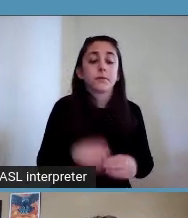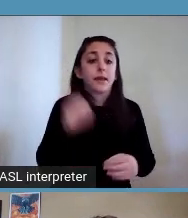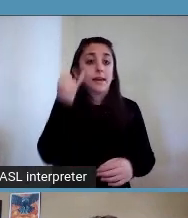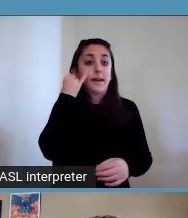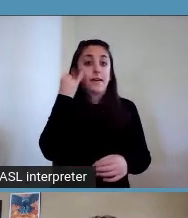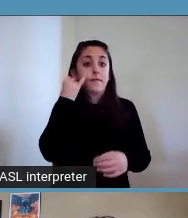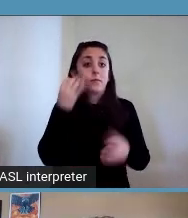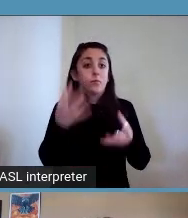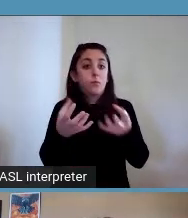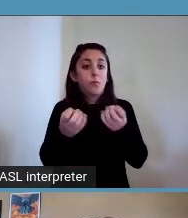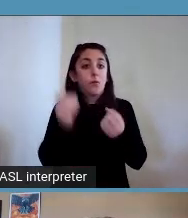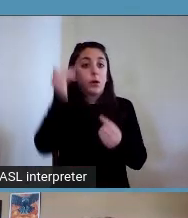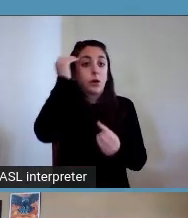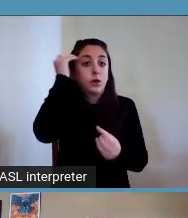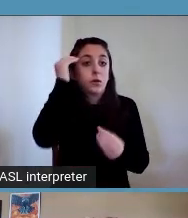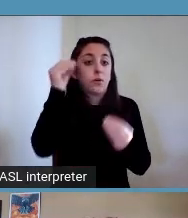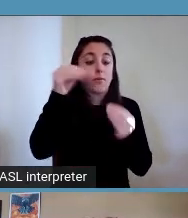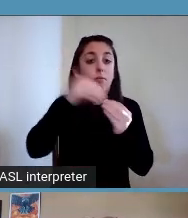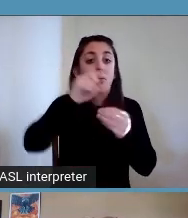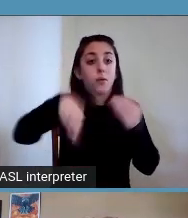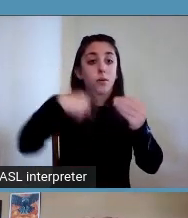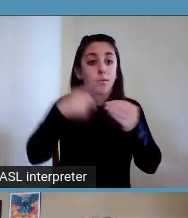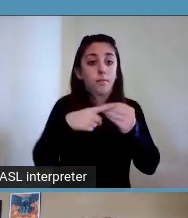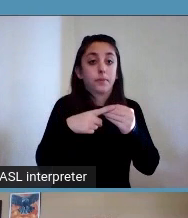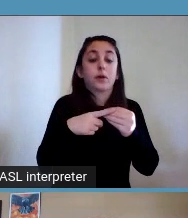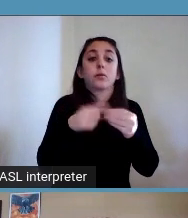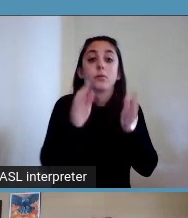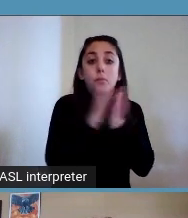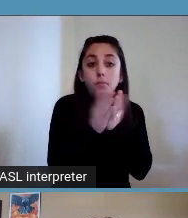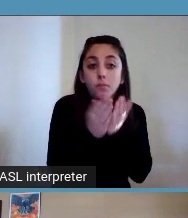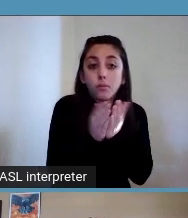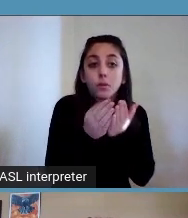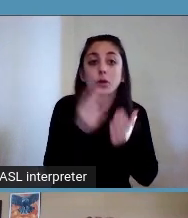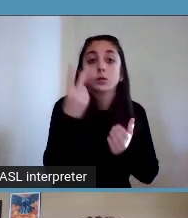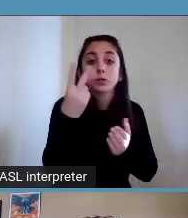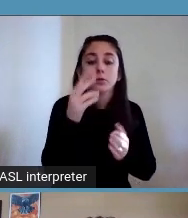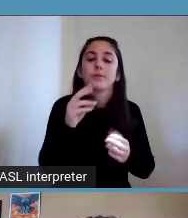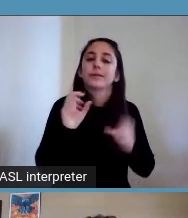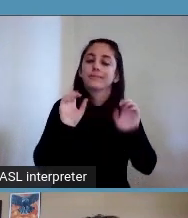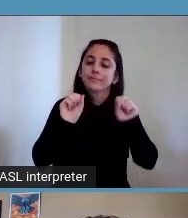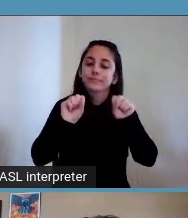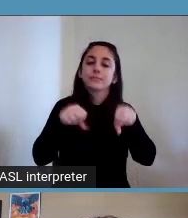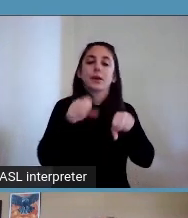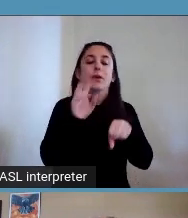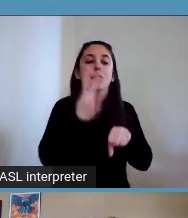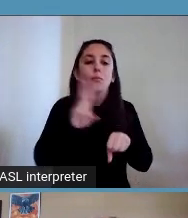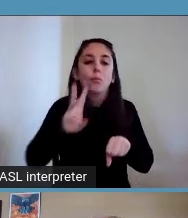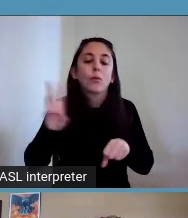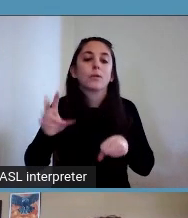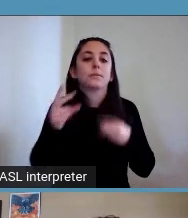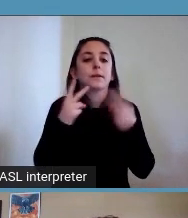those or any of my other posts, you can go to our website, cablemuseum.org slash connect.